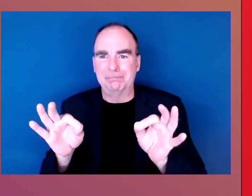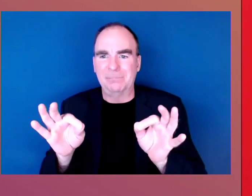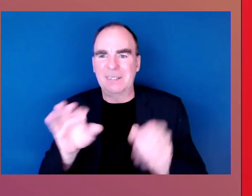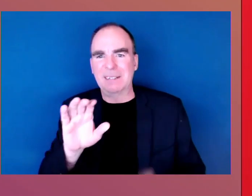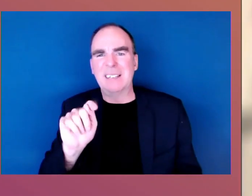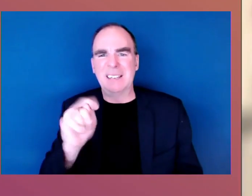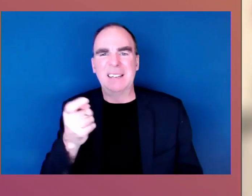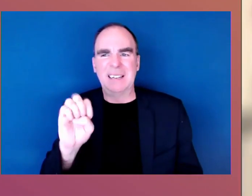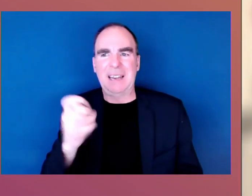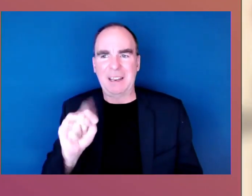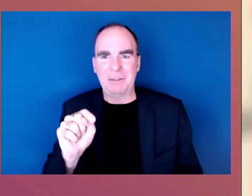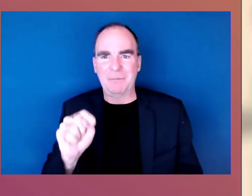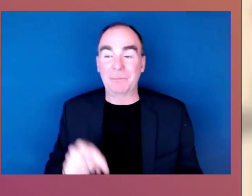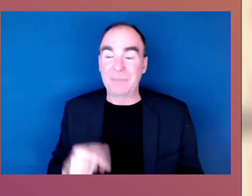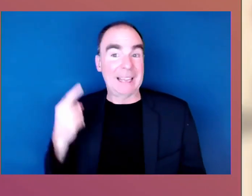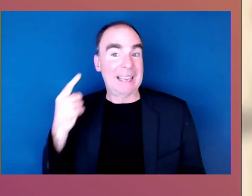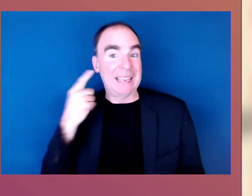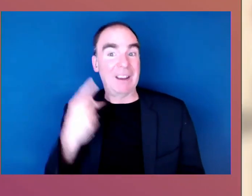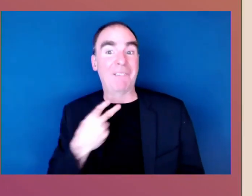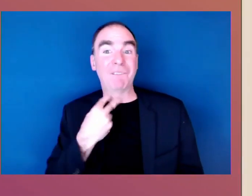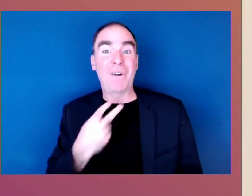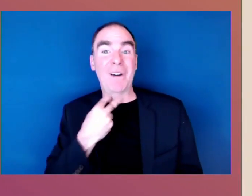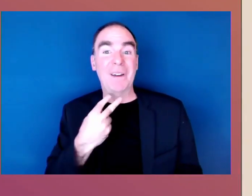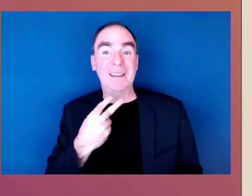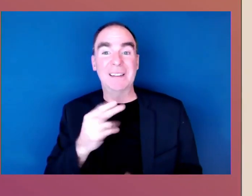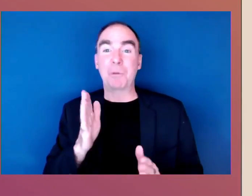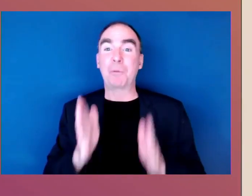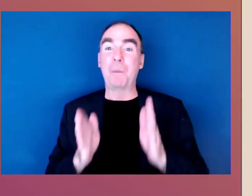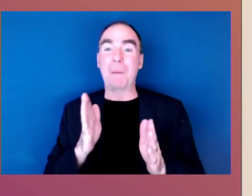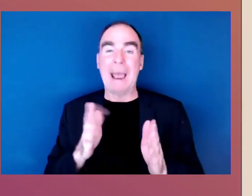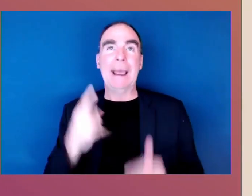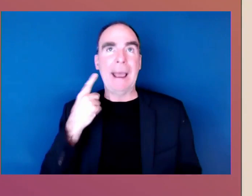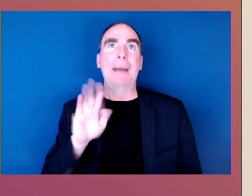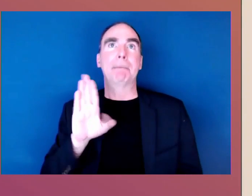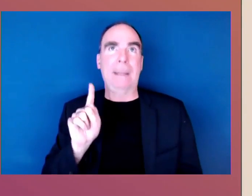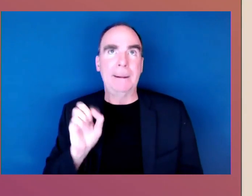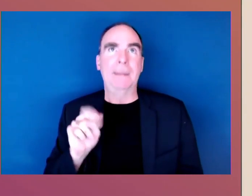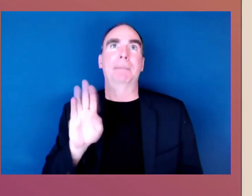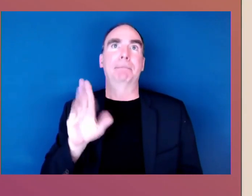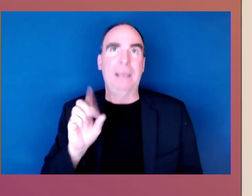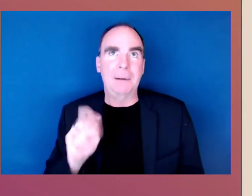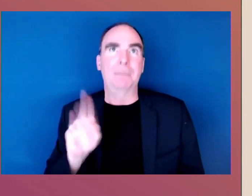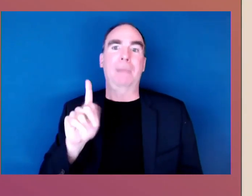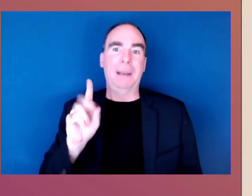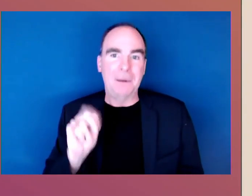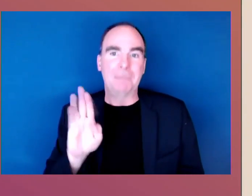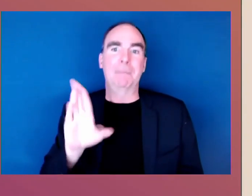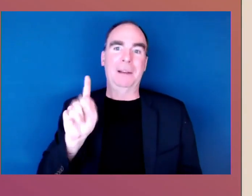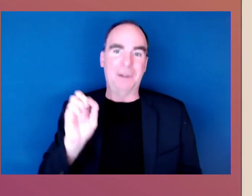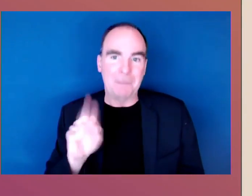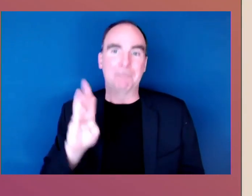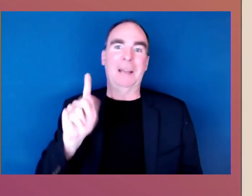Button. Button. Button. Button. Button. Button. Button. Button. Button. Button. Button. Button. Button. Button.